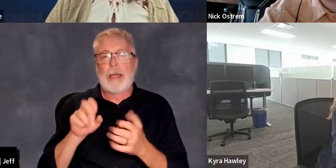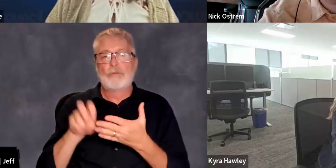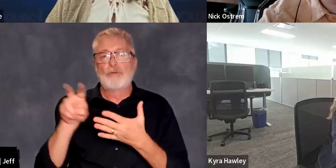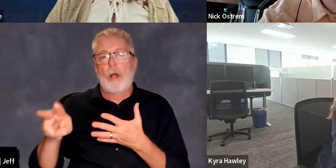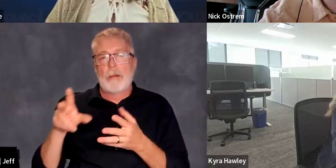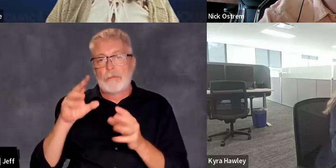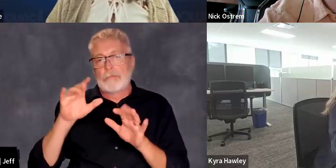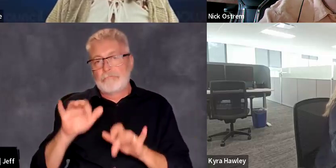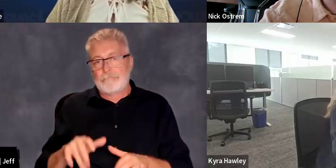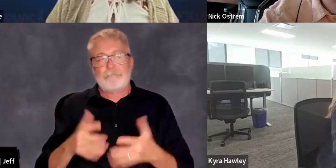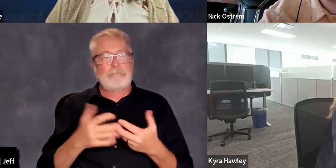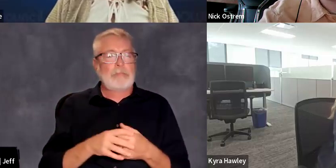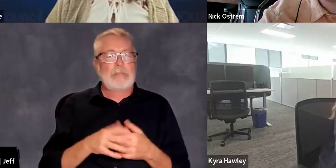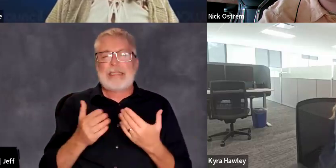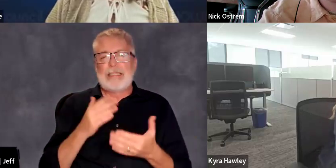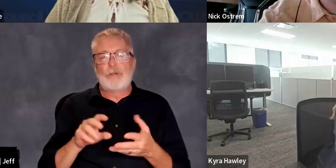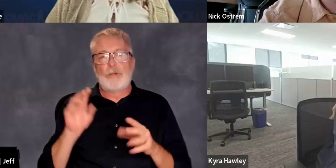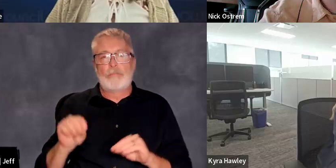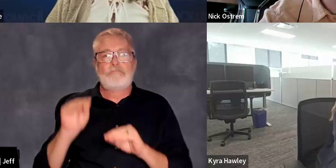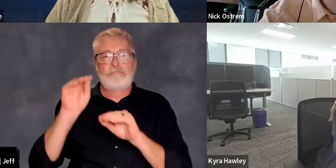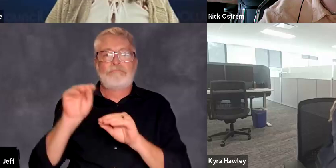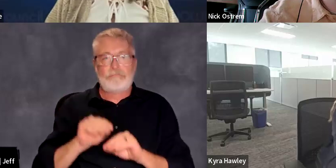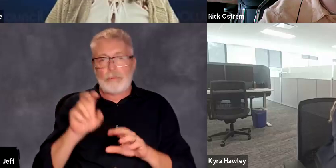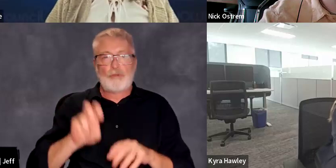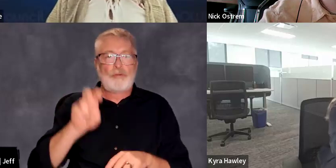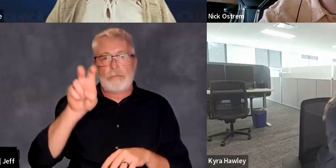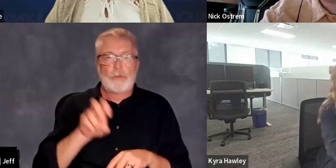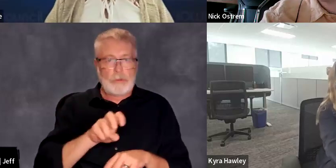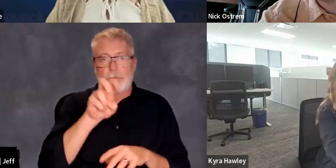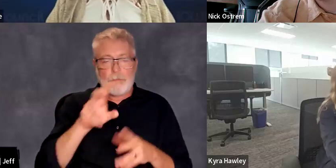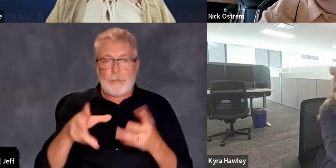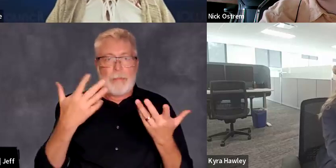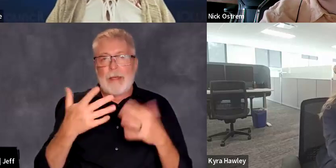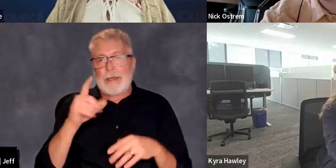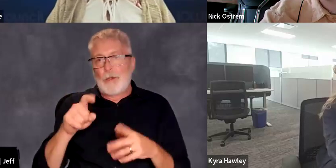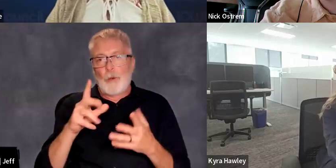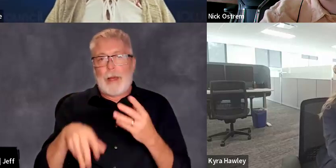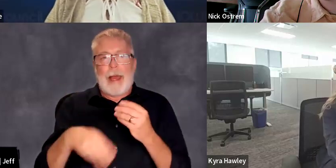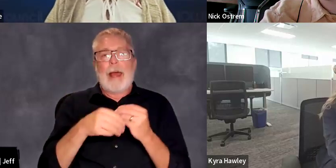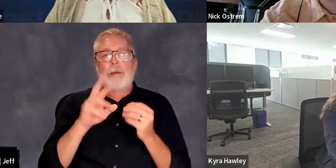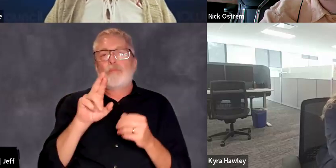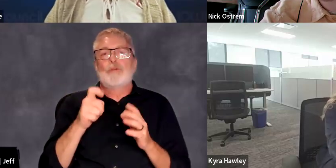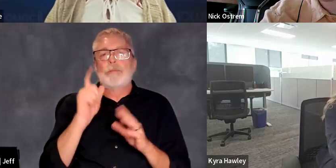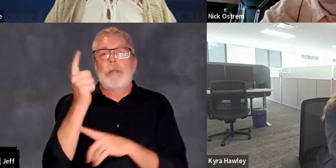it makes it a lot easier to jump around if you want to like go back in and add a bunch of prescriptions later.